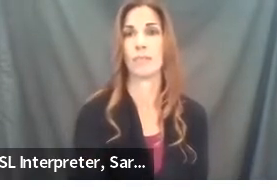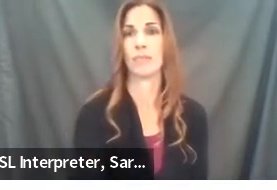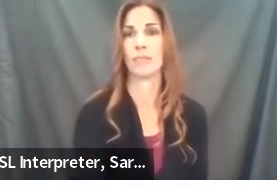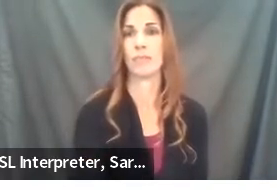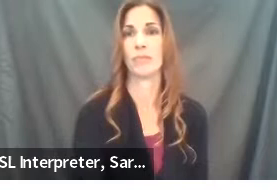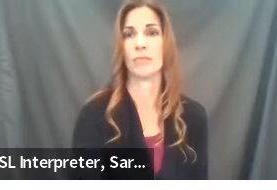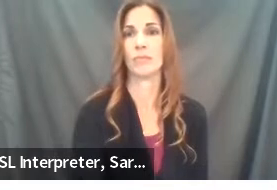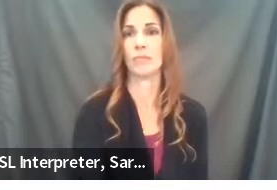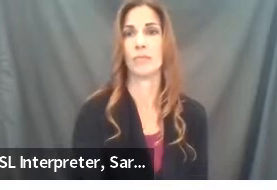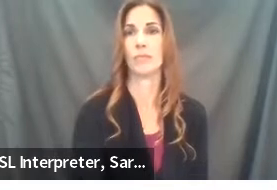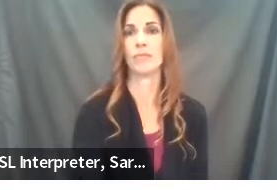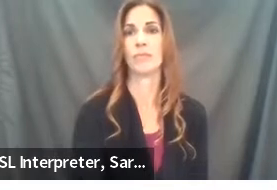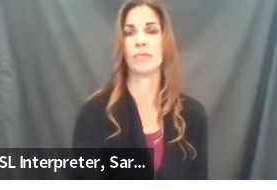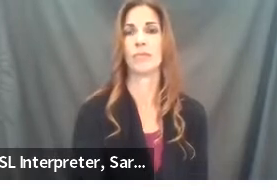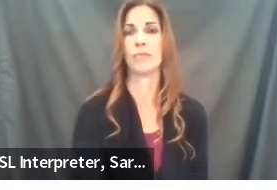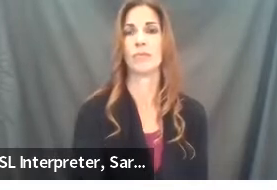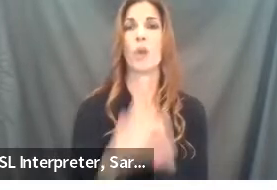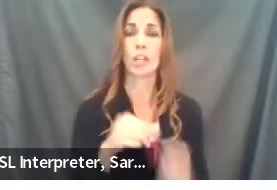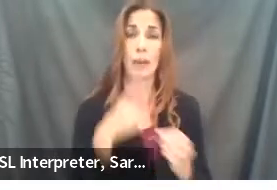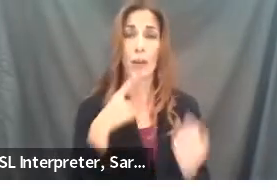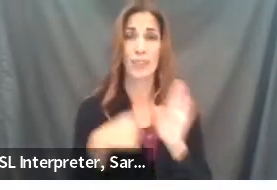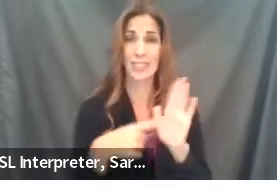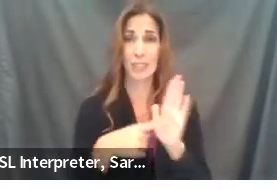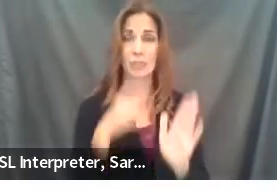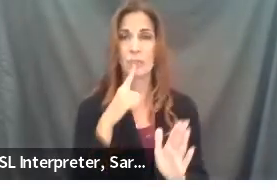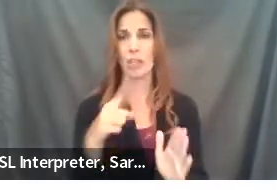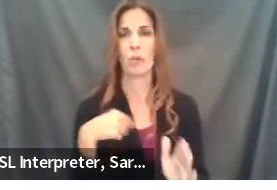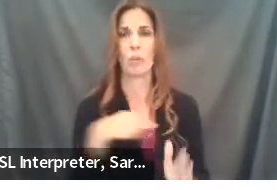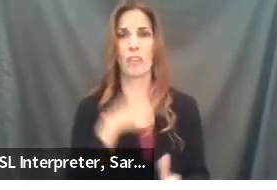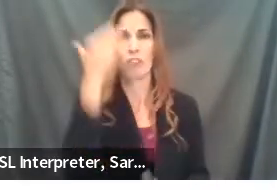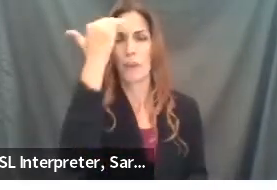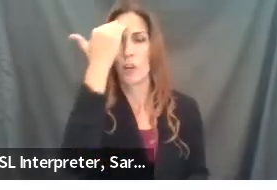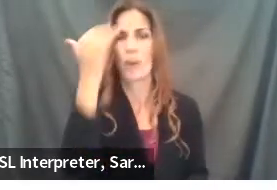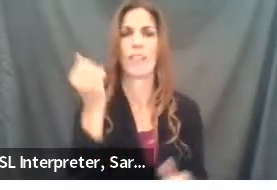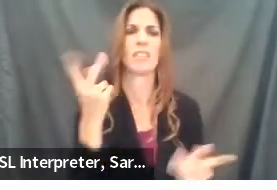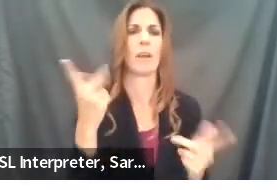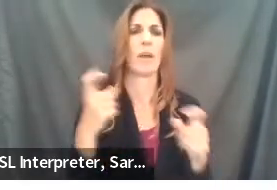are familiar with, and some complications that occur.